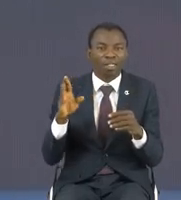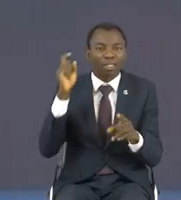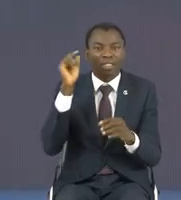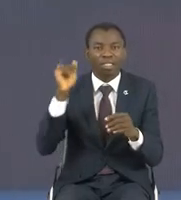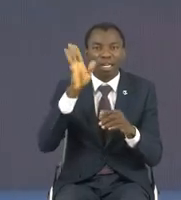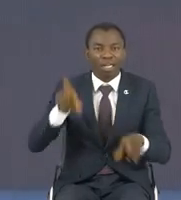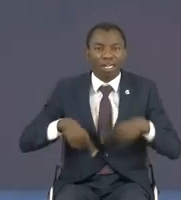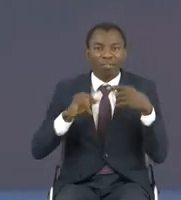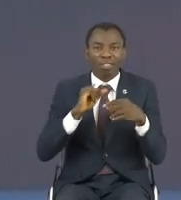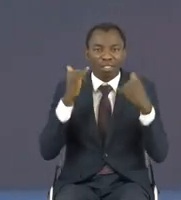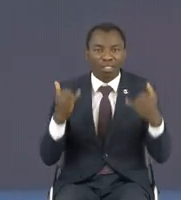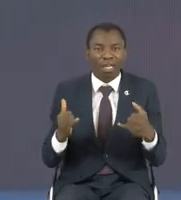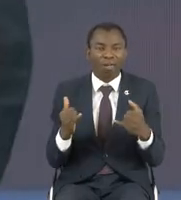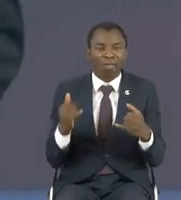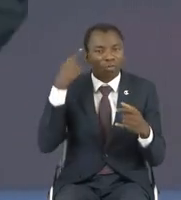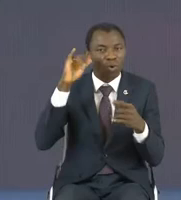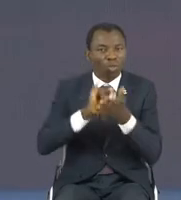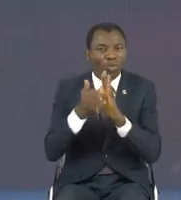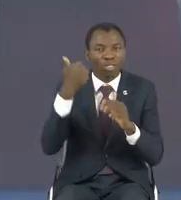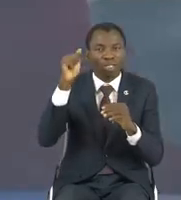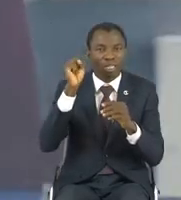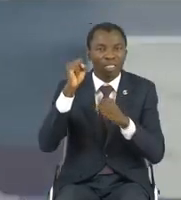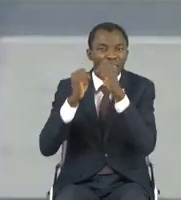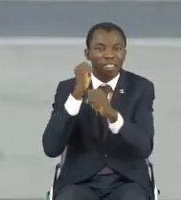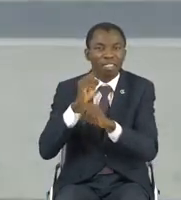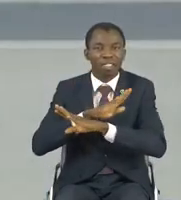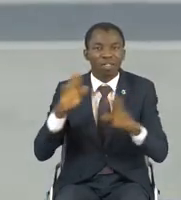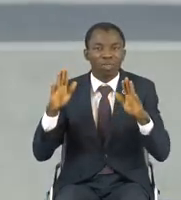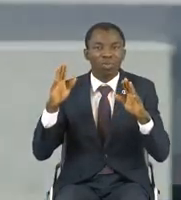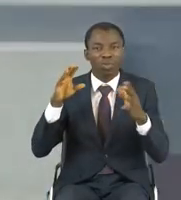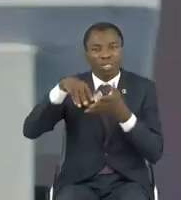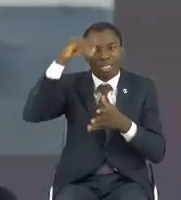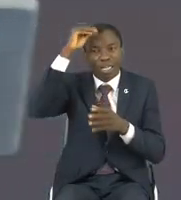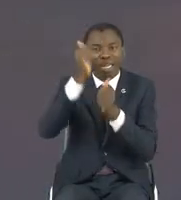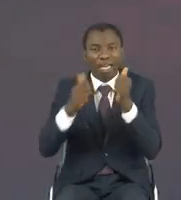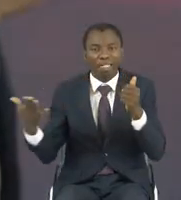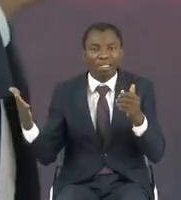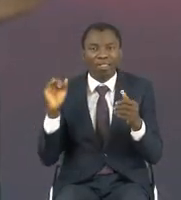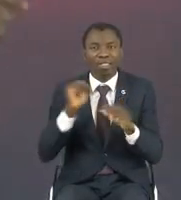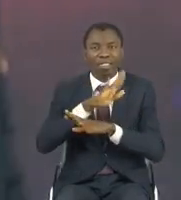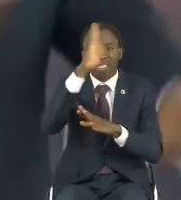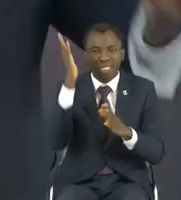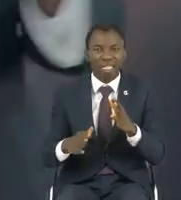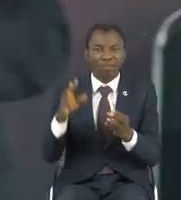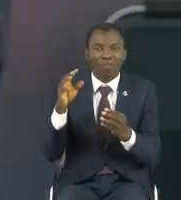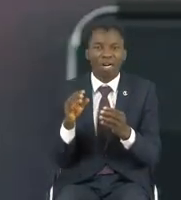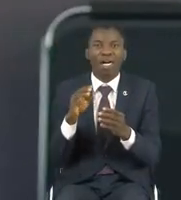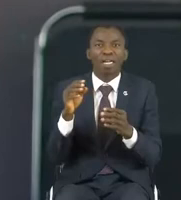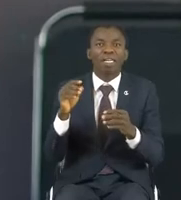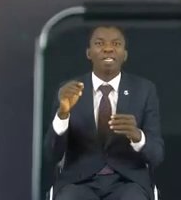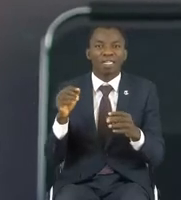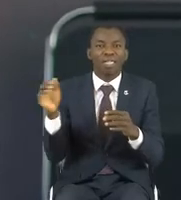years now. For those 10 years, they have learned nothing. And they never earn more. If you're going